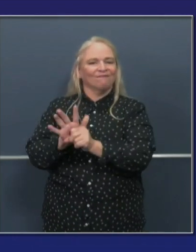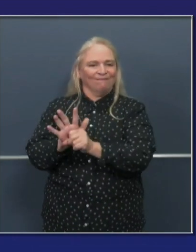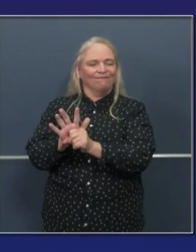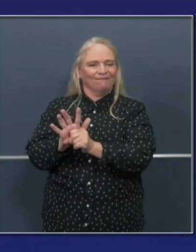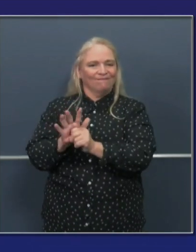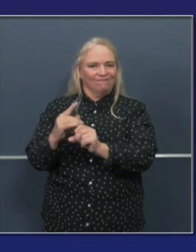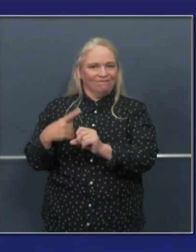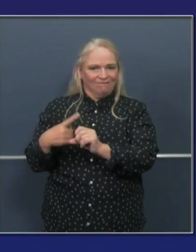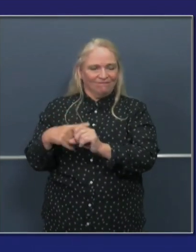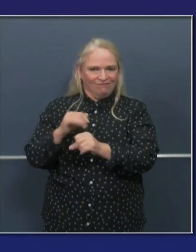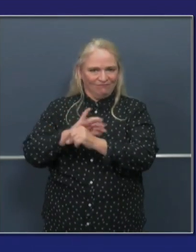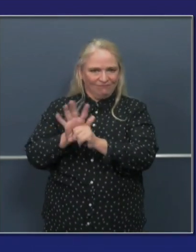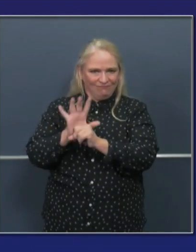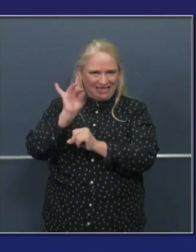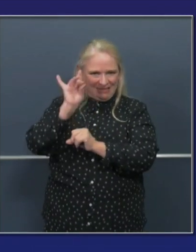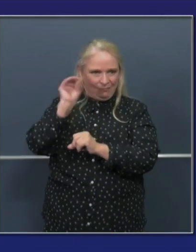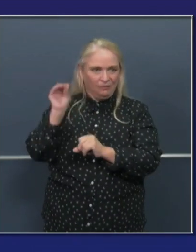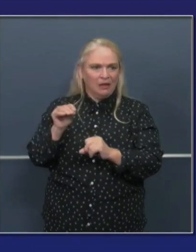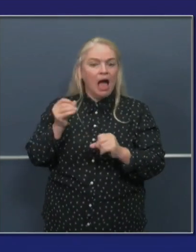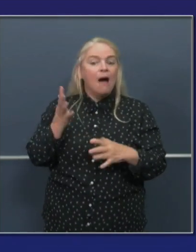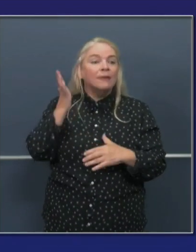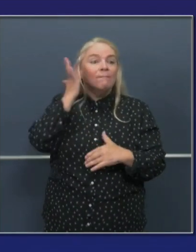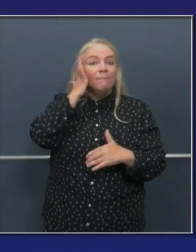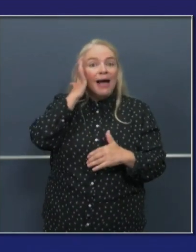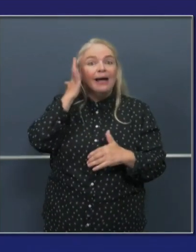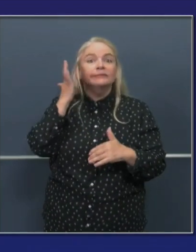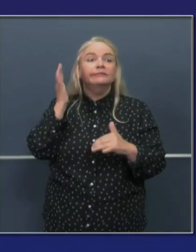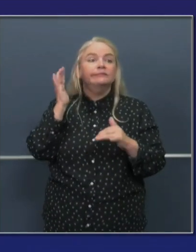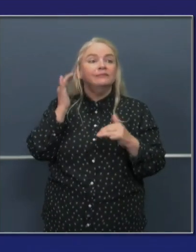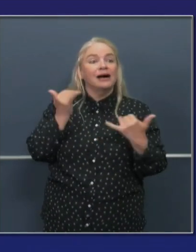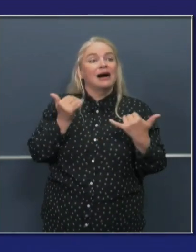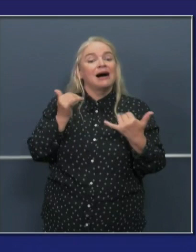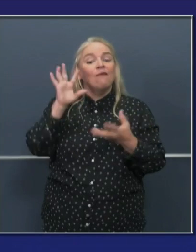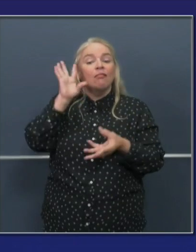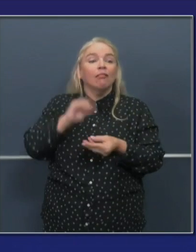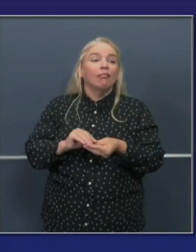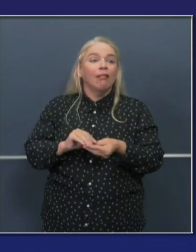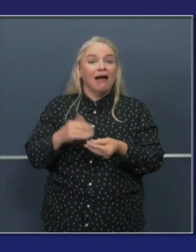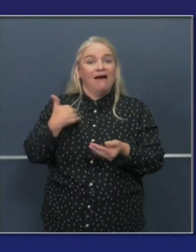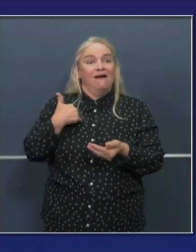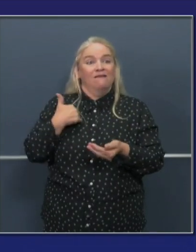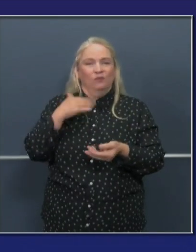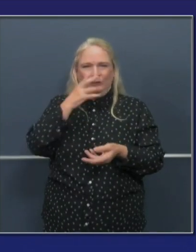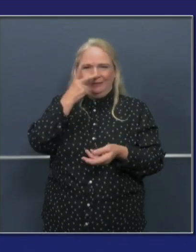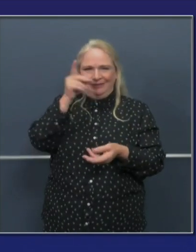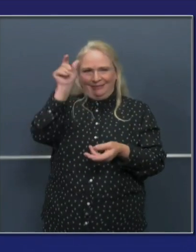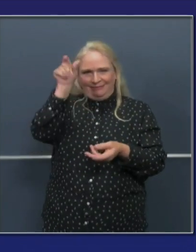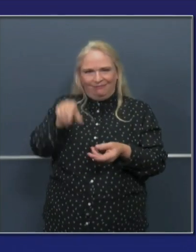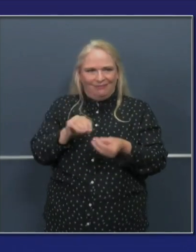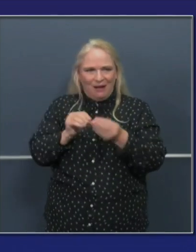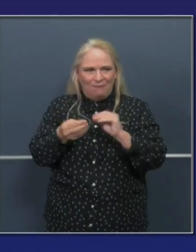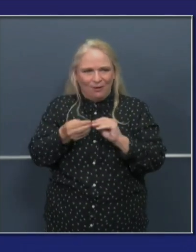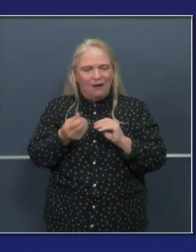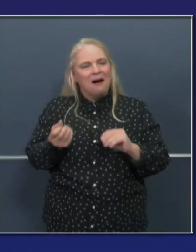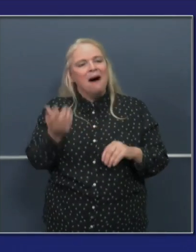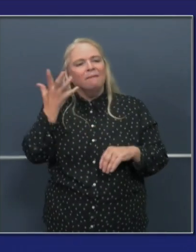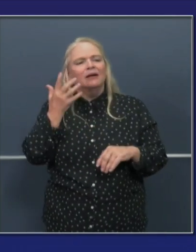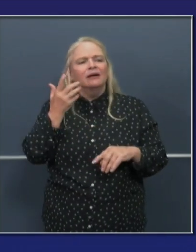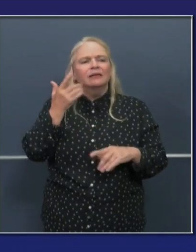number of licensed hospital beds in the system. So it gives you, again, a relative sense of